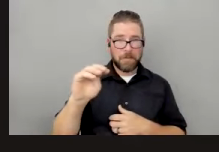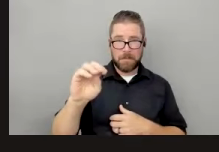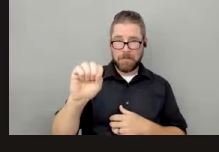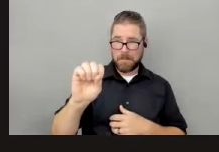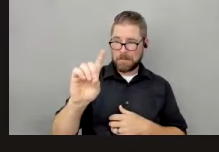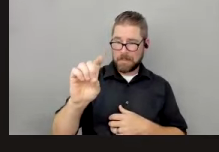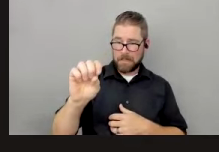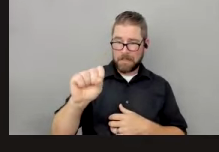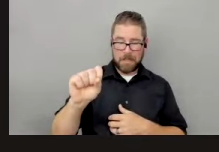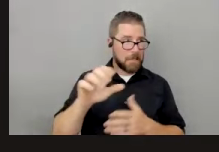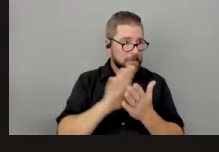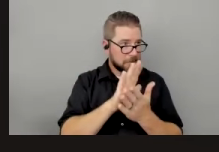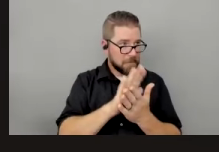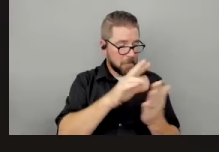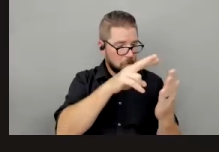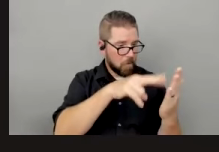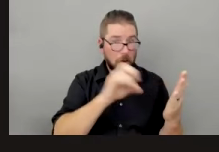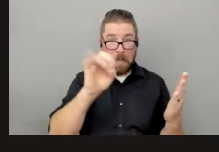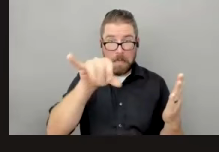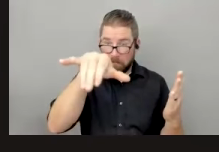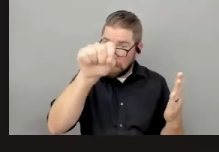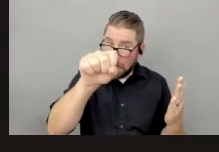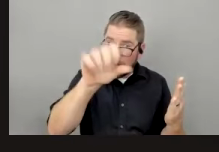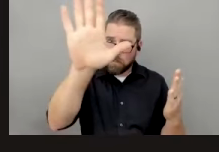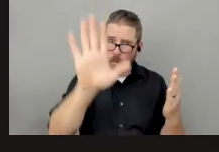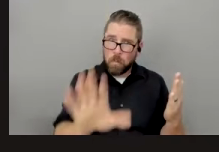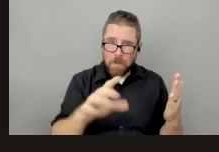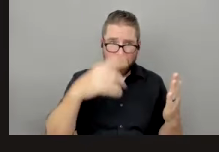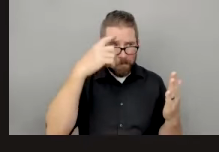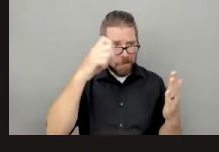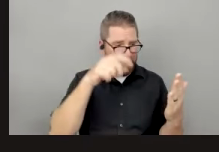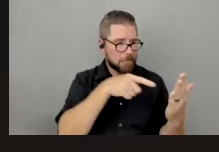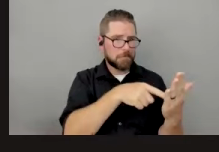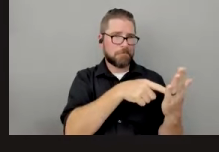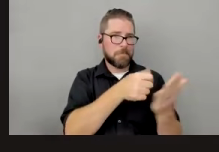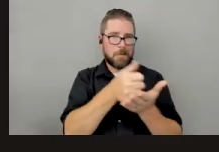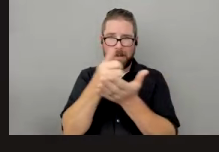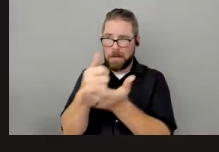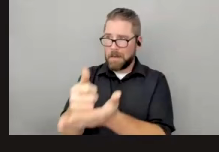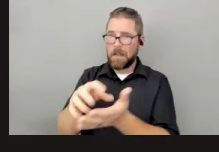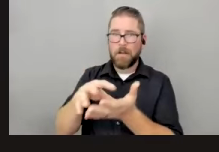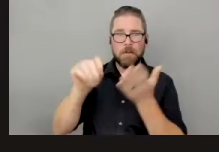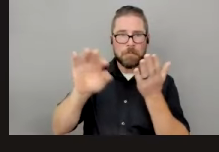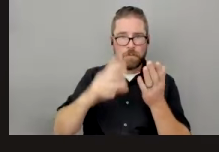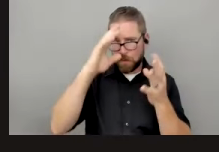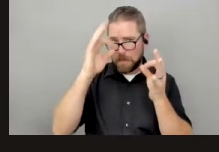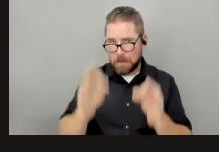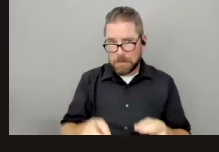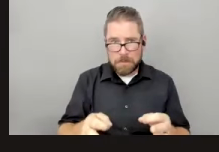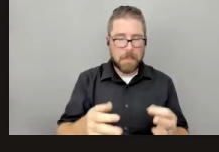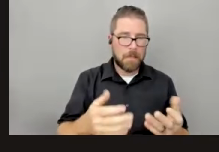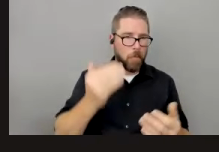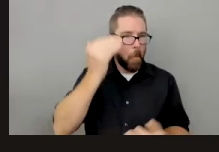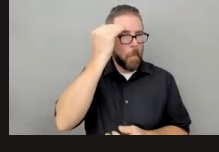be, because it does provide the students the opportunities to be aware of things that they might come in contact with. It's